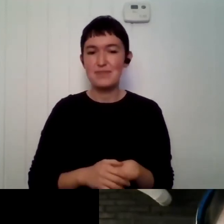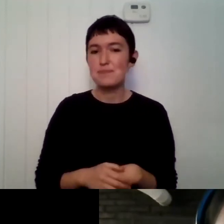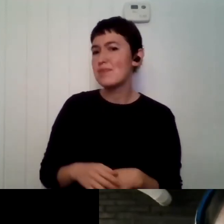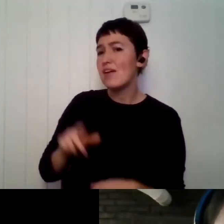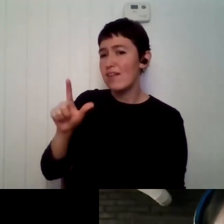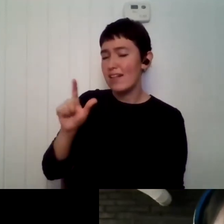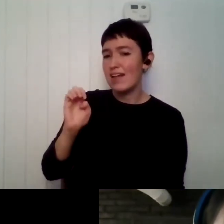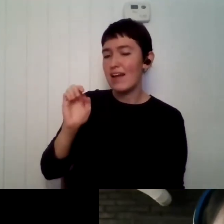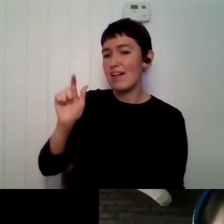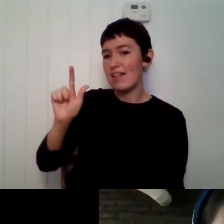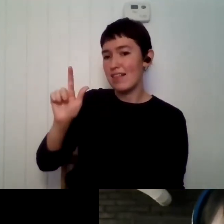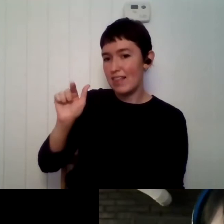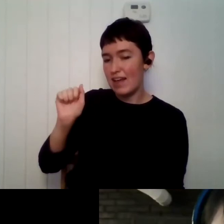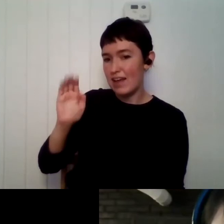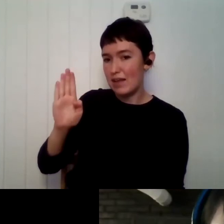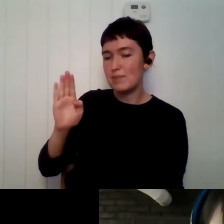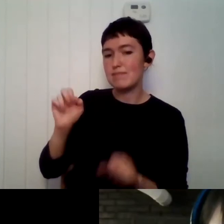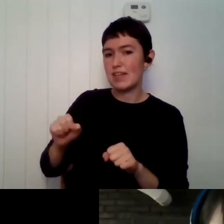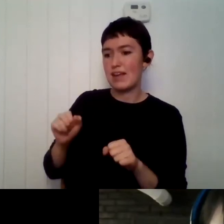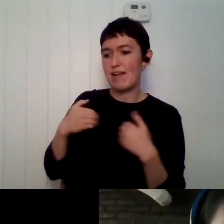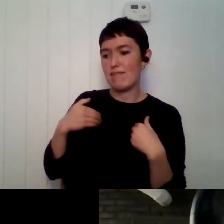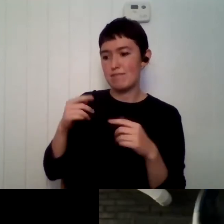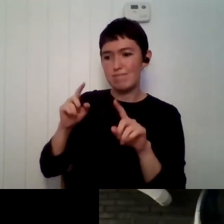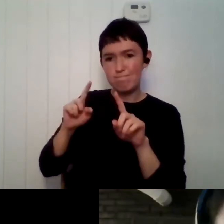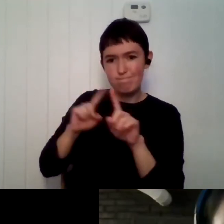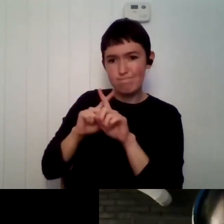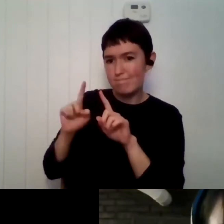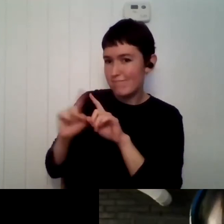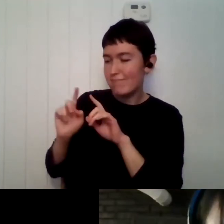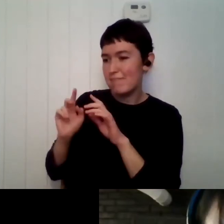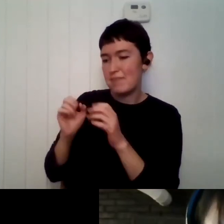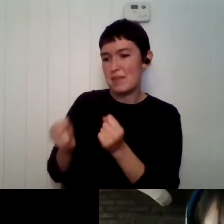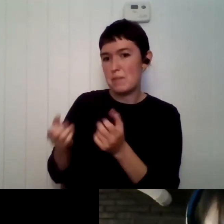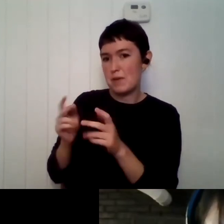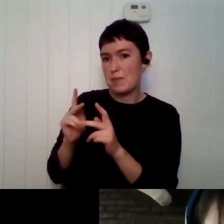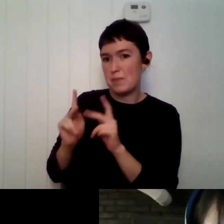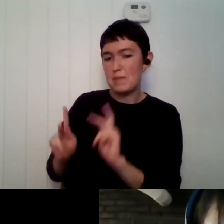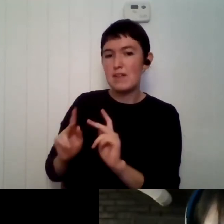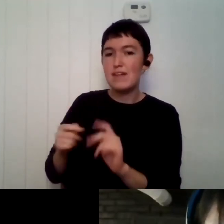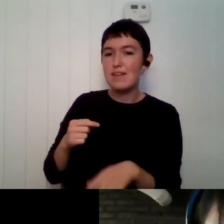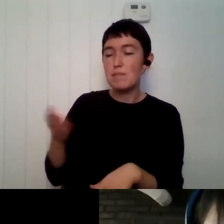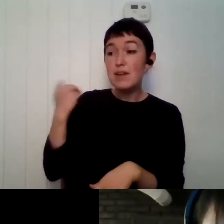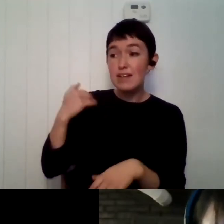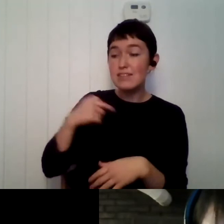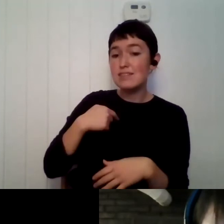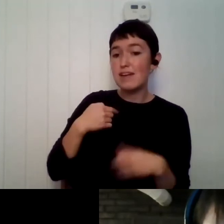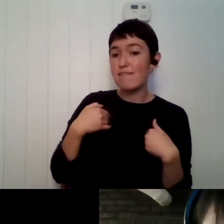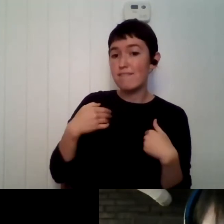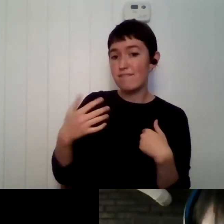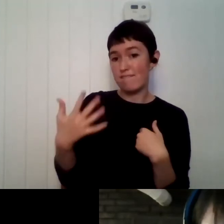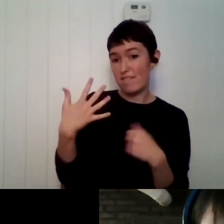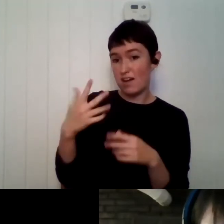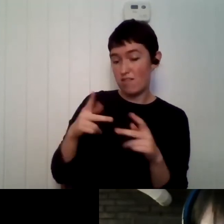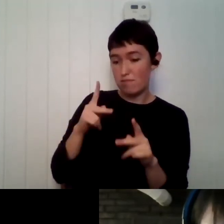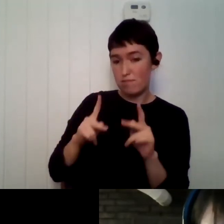different sizes. Like the lab that I worked for getting my PhD, we had like 5 people in the lab, including the PI. And